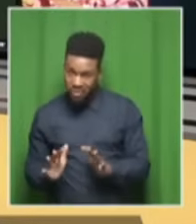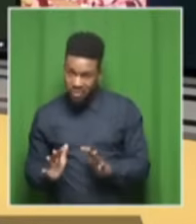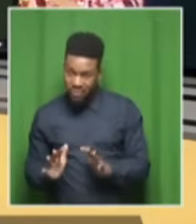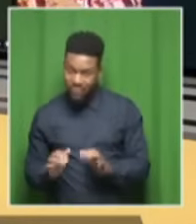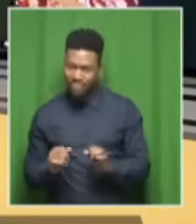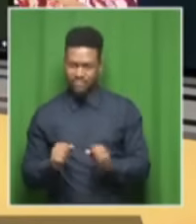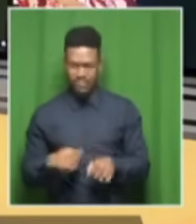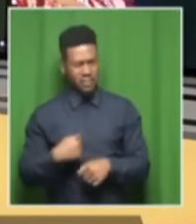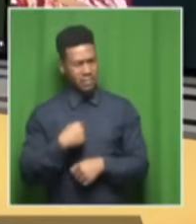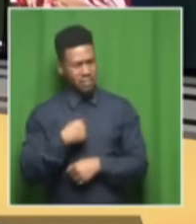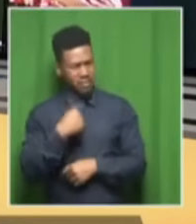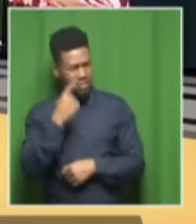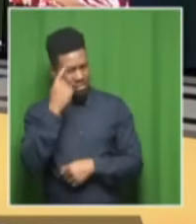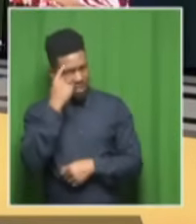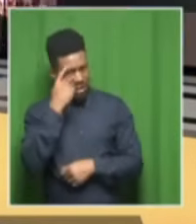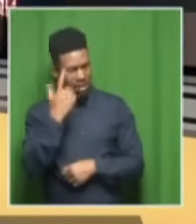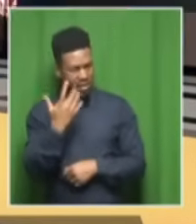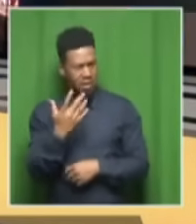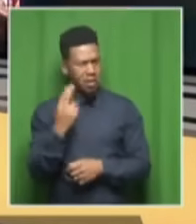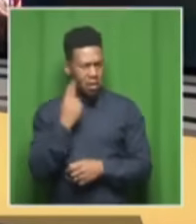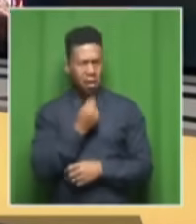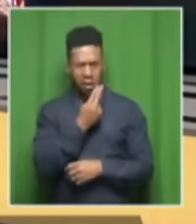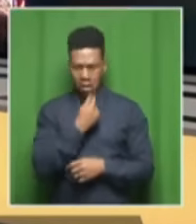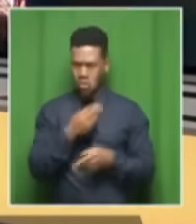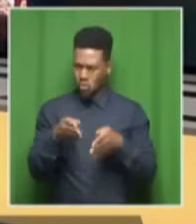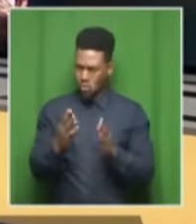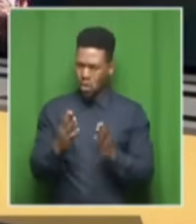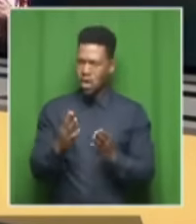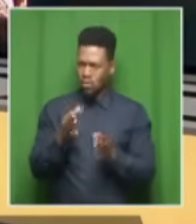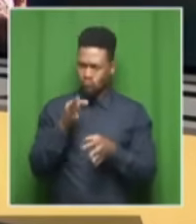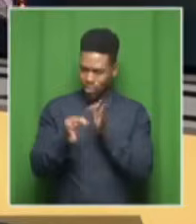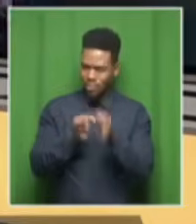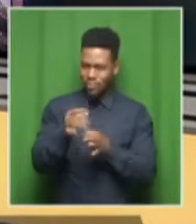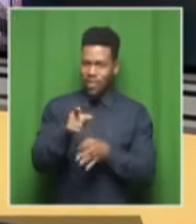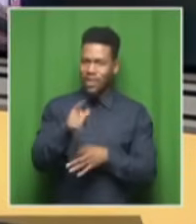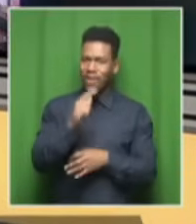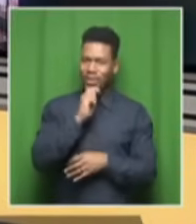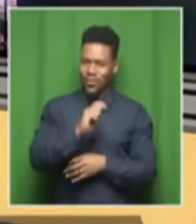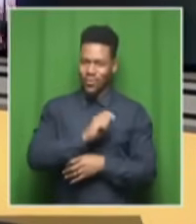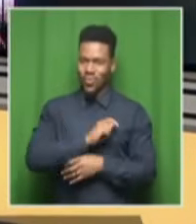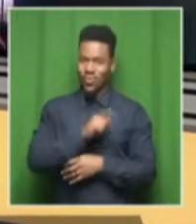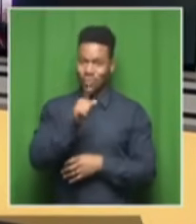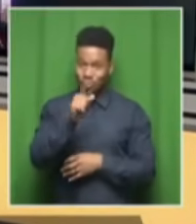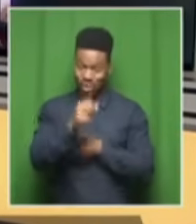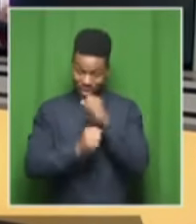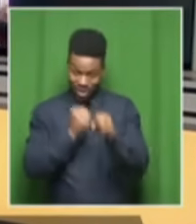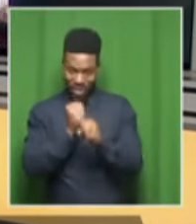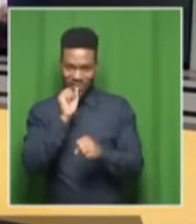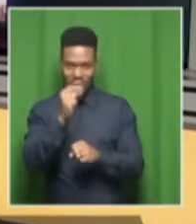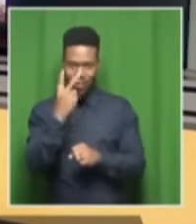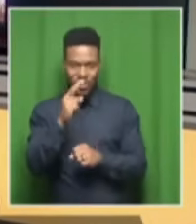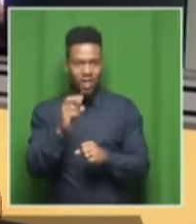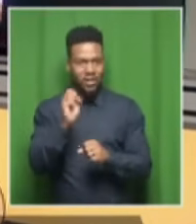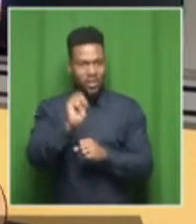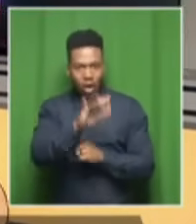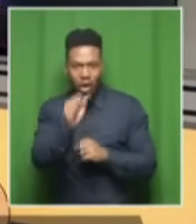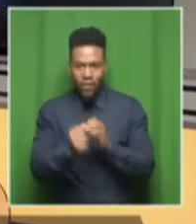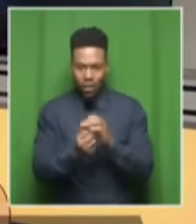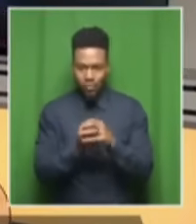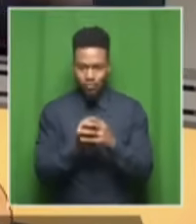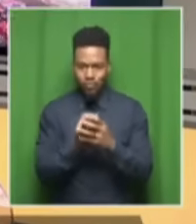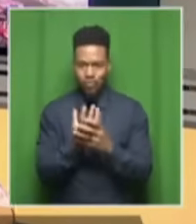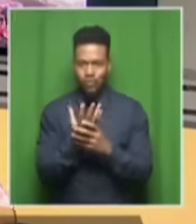is quite a nice way of putting it, in fact, because it is the truth. In your years, you've seen South Africa grow, but you've seen it fall